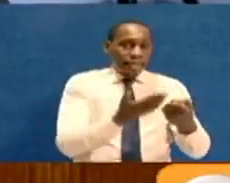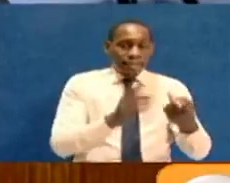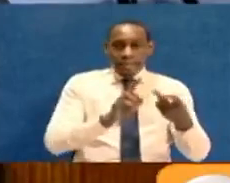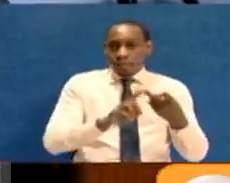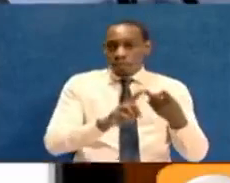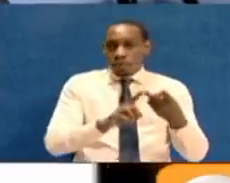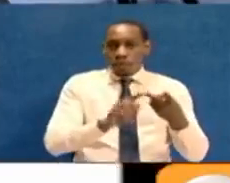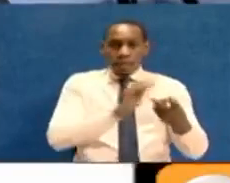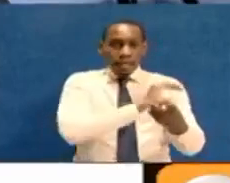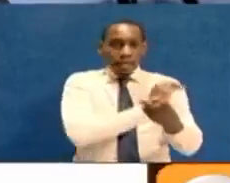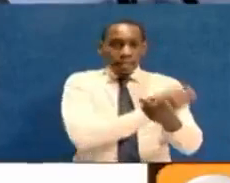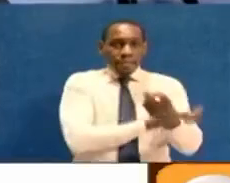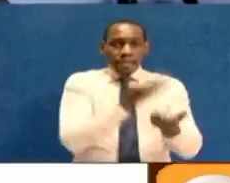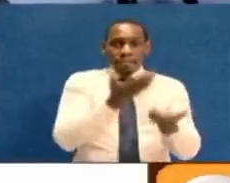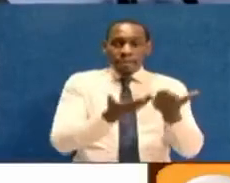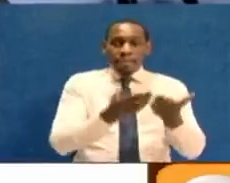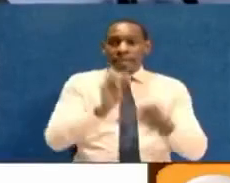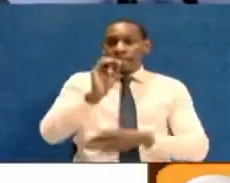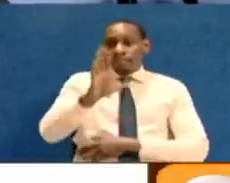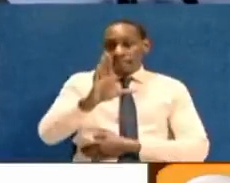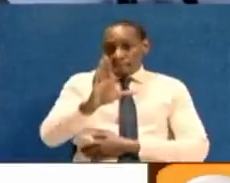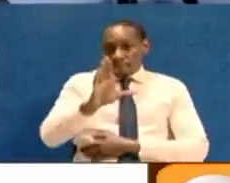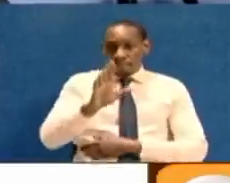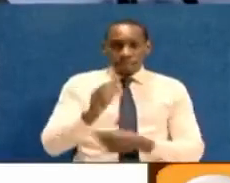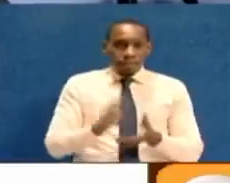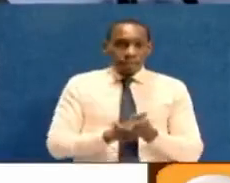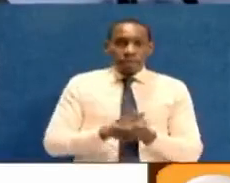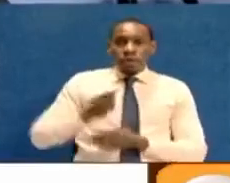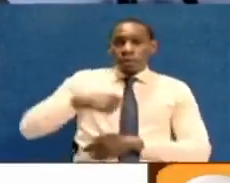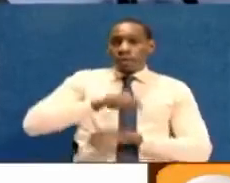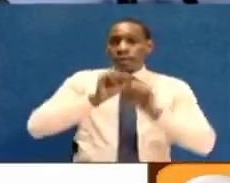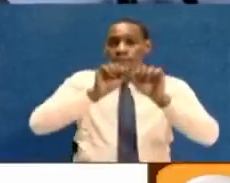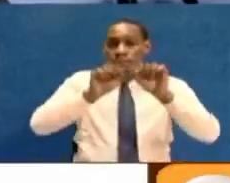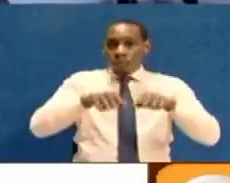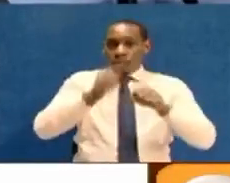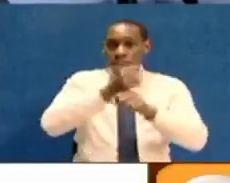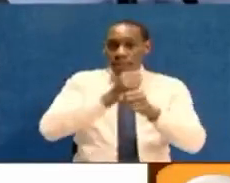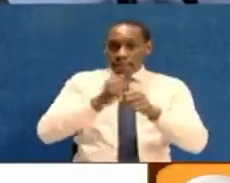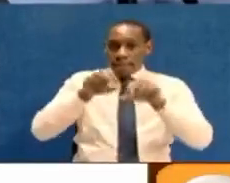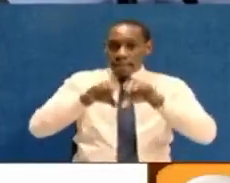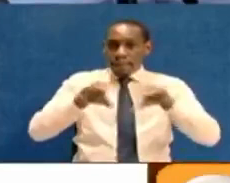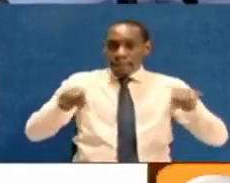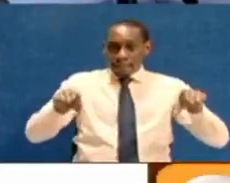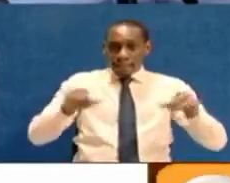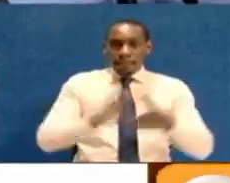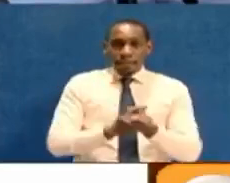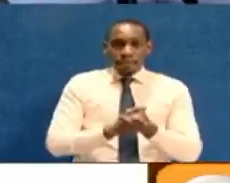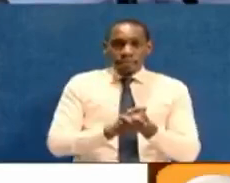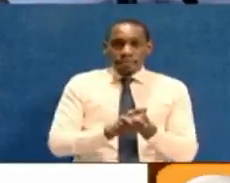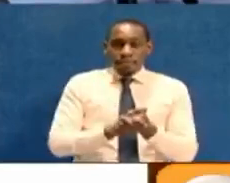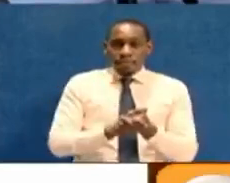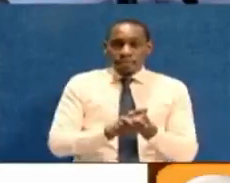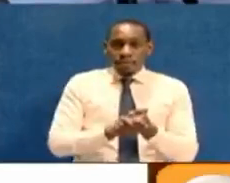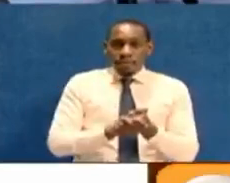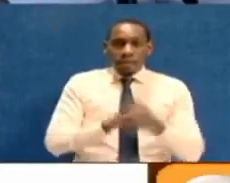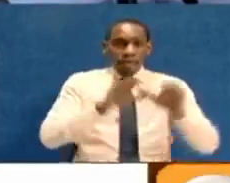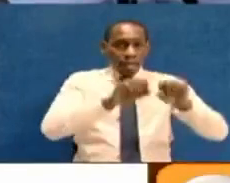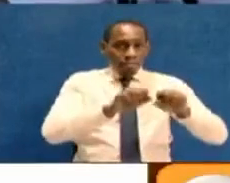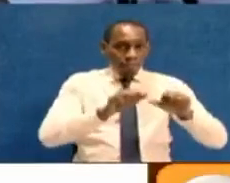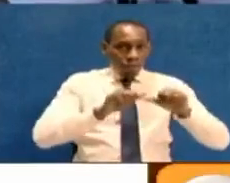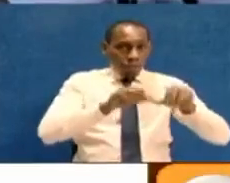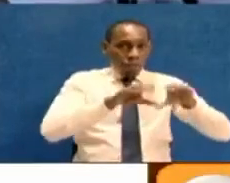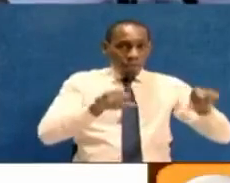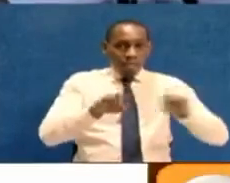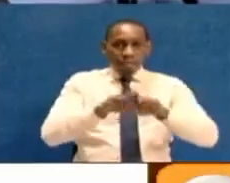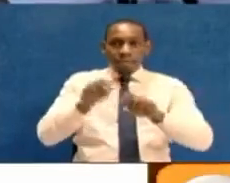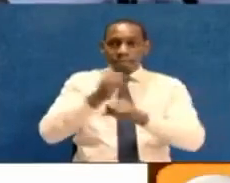or the capacity is probably not affordable. So we can create a market. Not just take a market, existing market, but actually